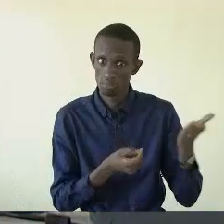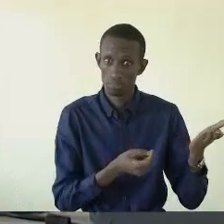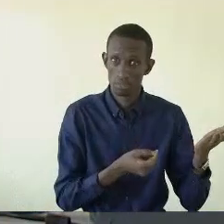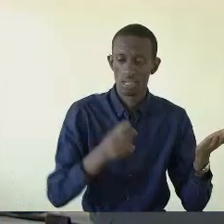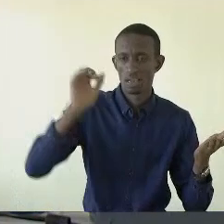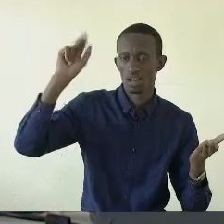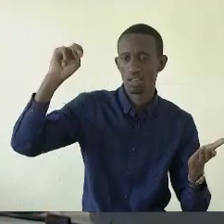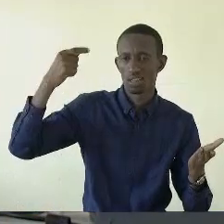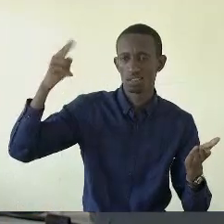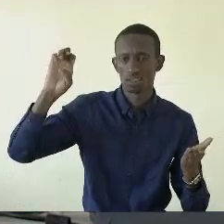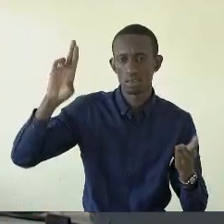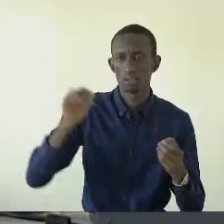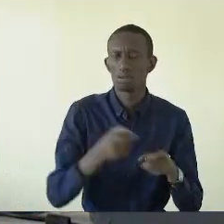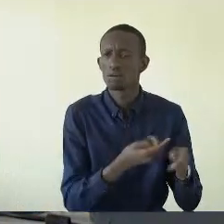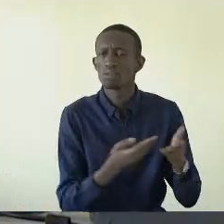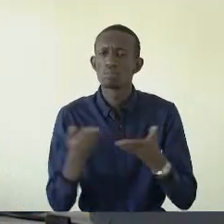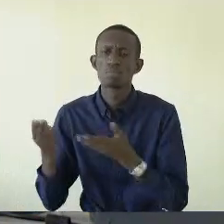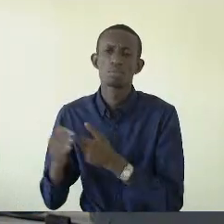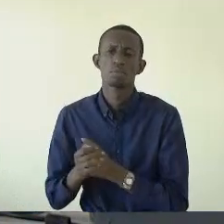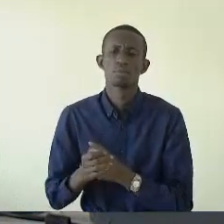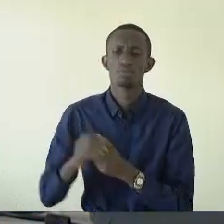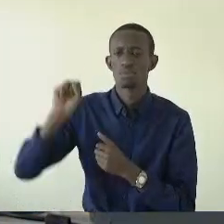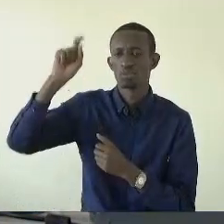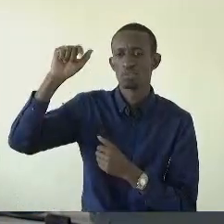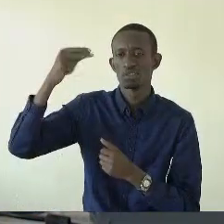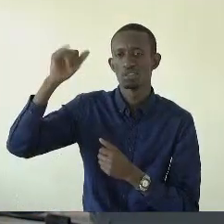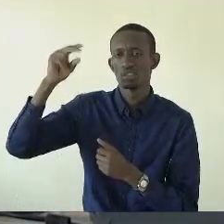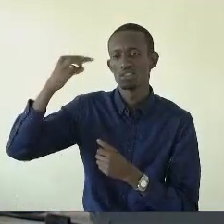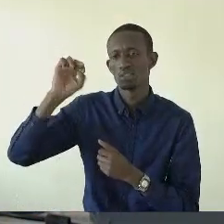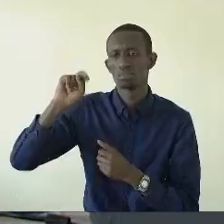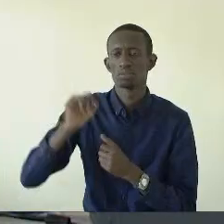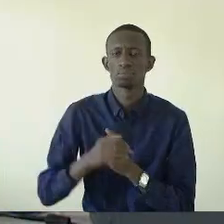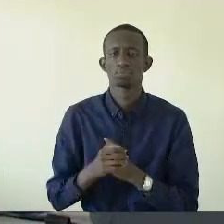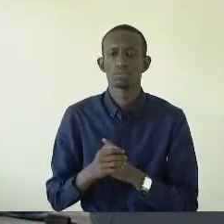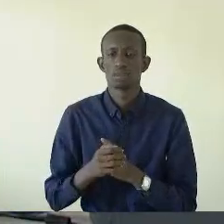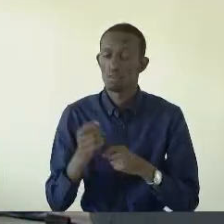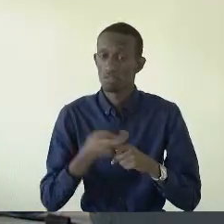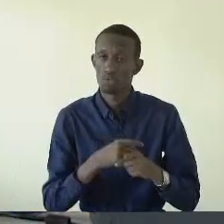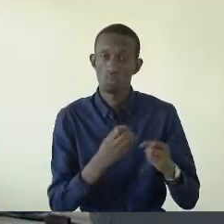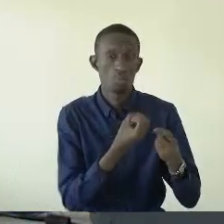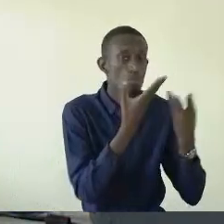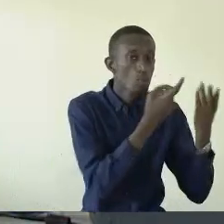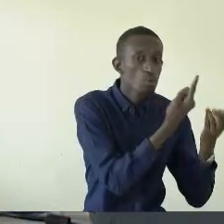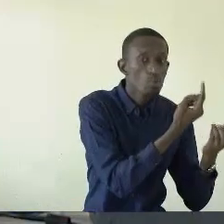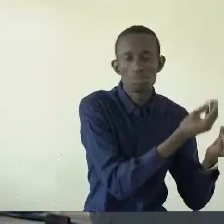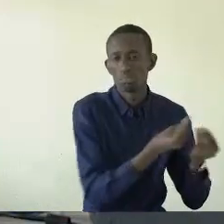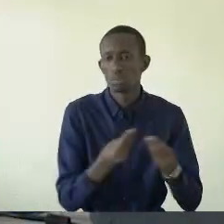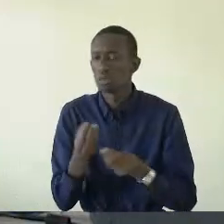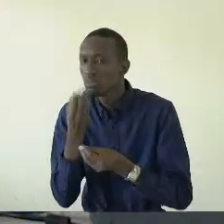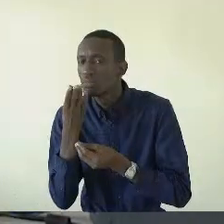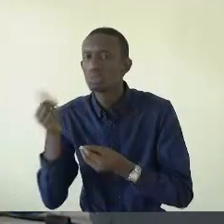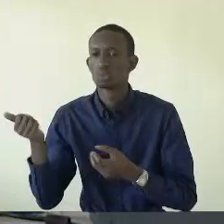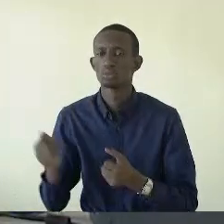flower to the stigma of pistil of another flower. Let us say we have two